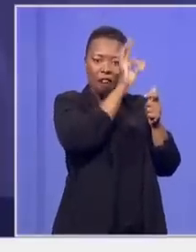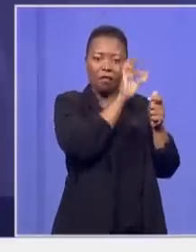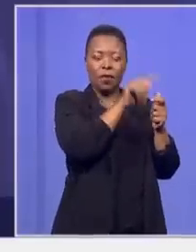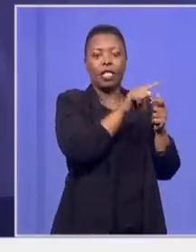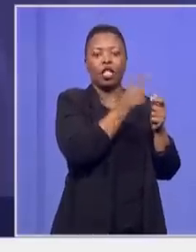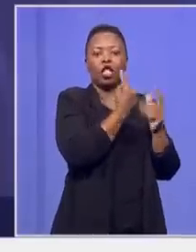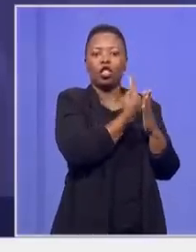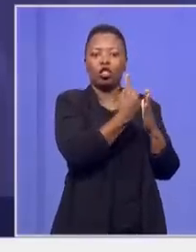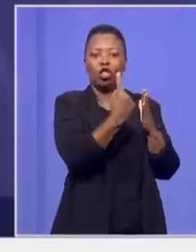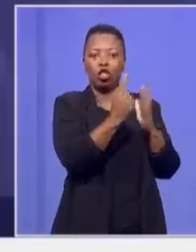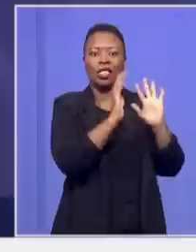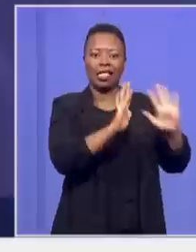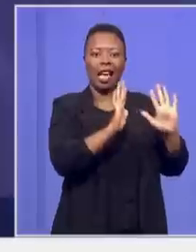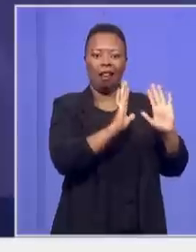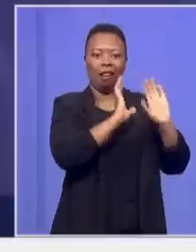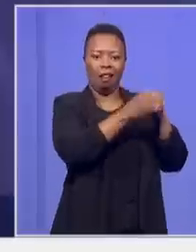each.